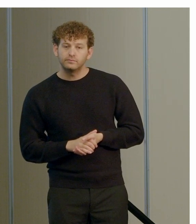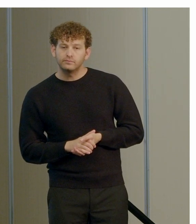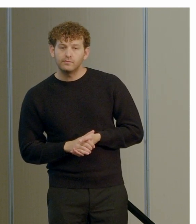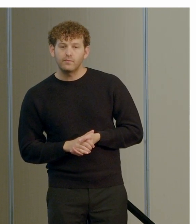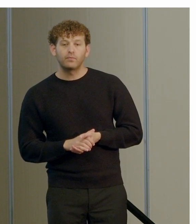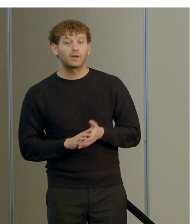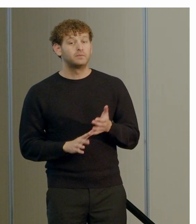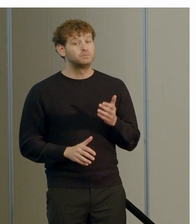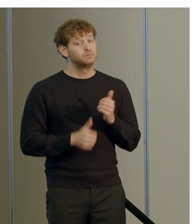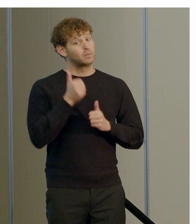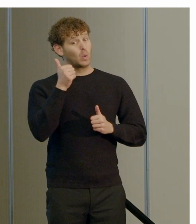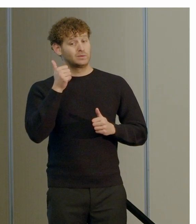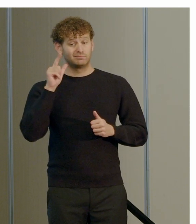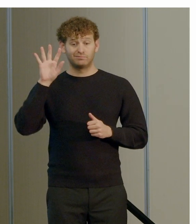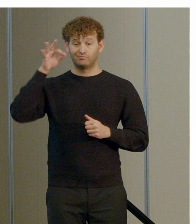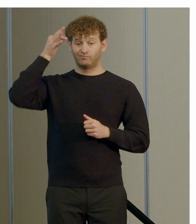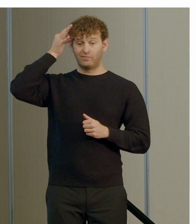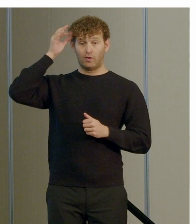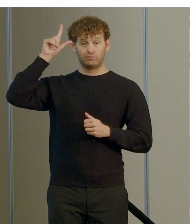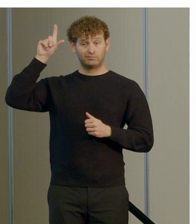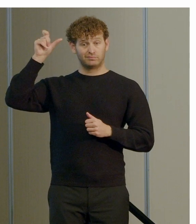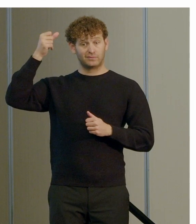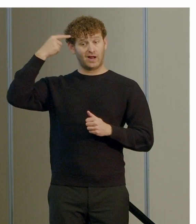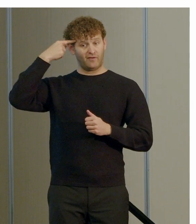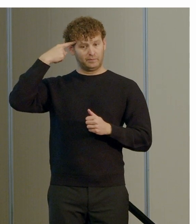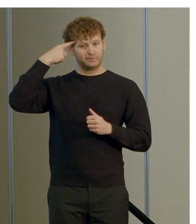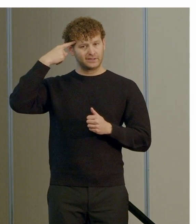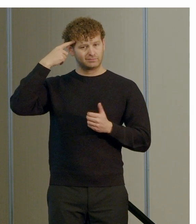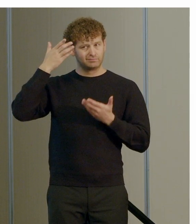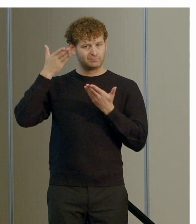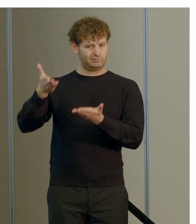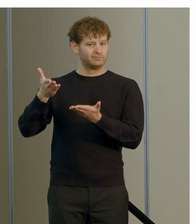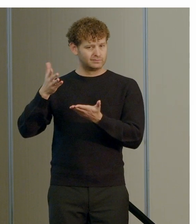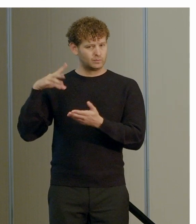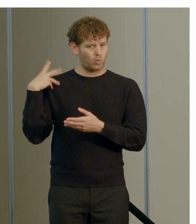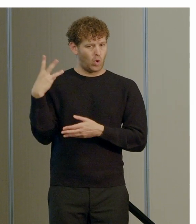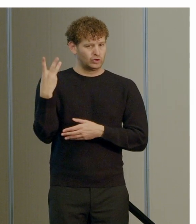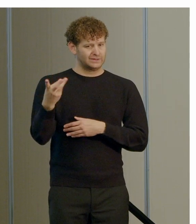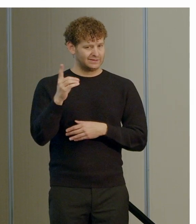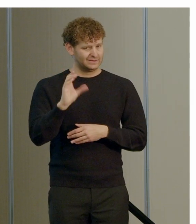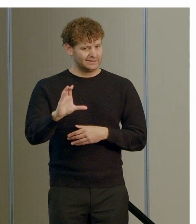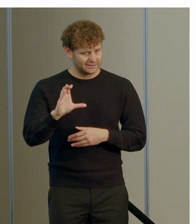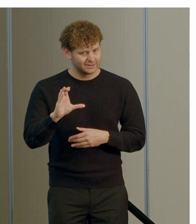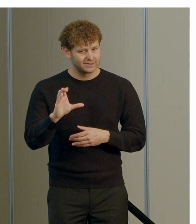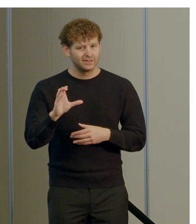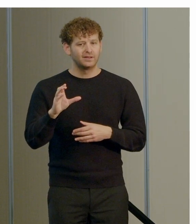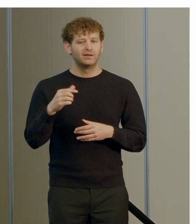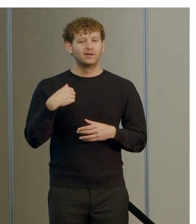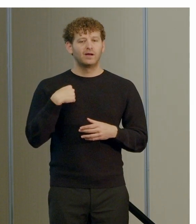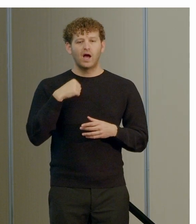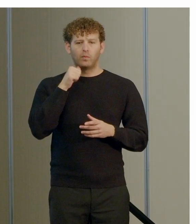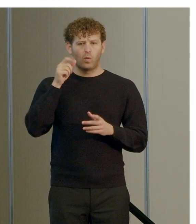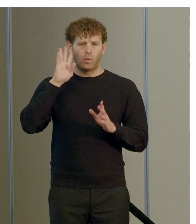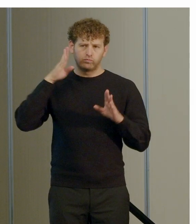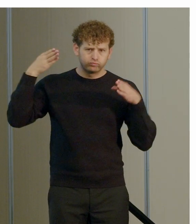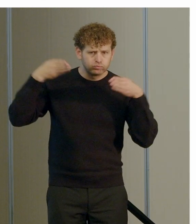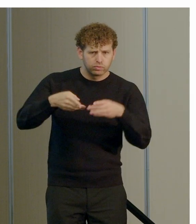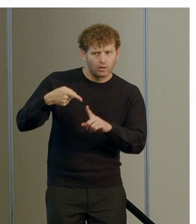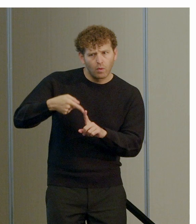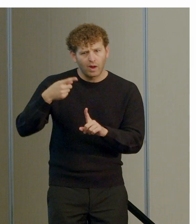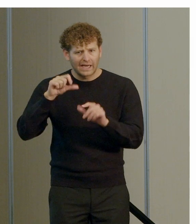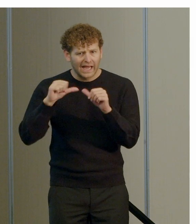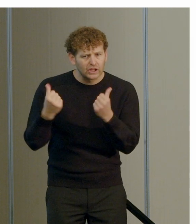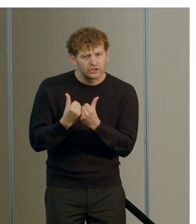of the federal government. So I'm just in general not singling out a particular agency, even though I am from NASA, I run